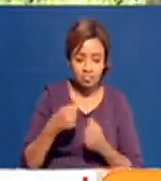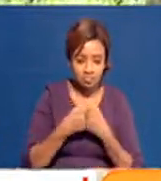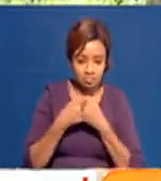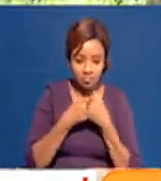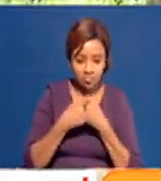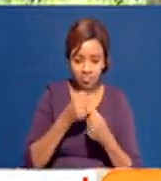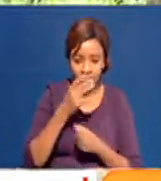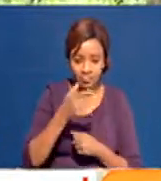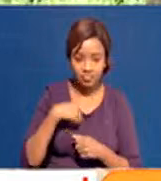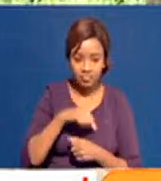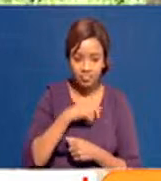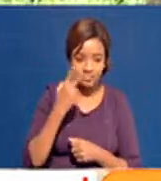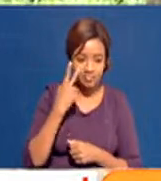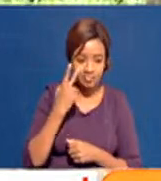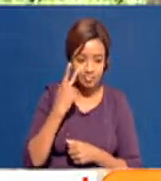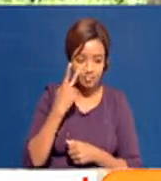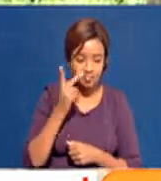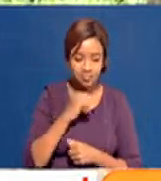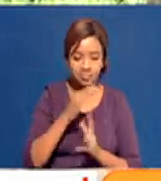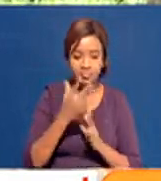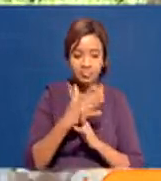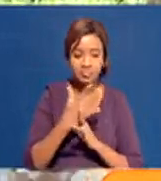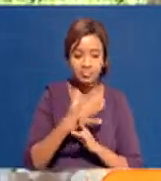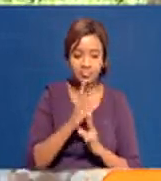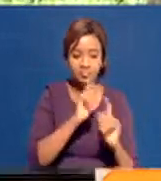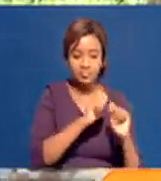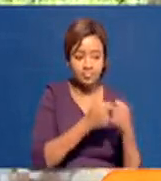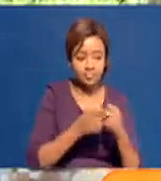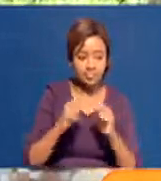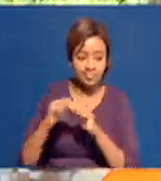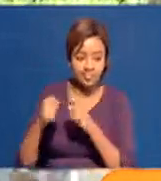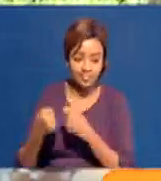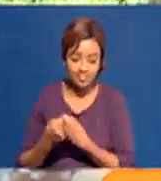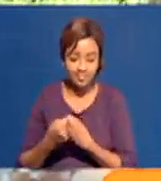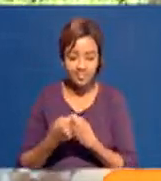there's a scuffle which ensued between the team and